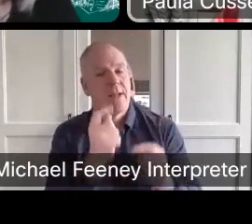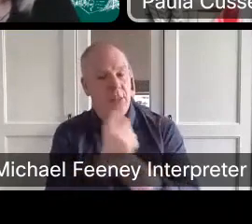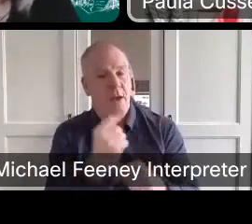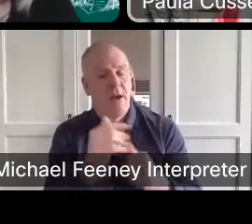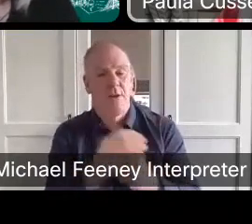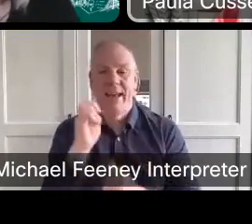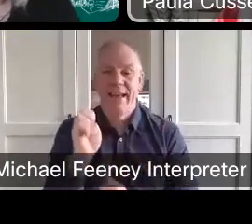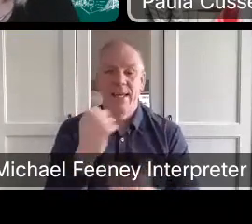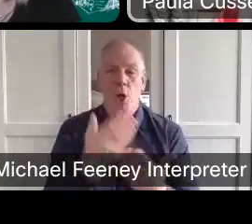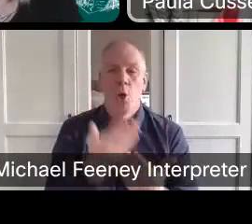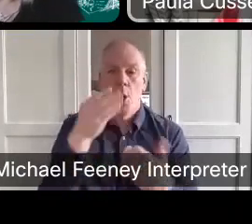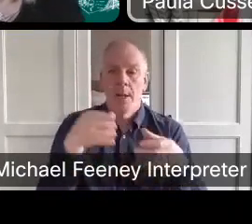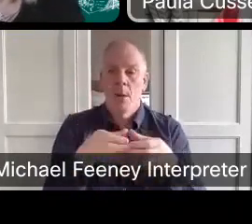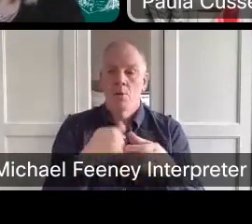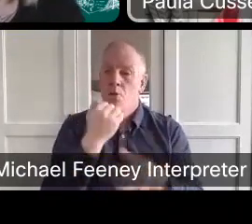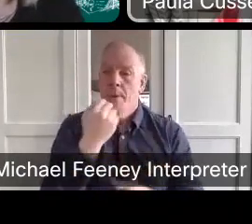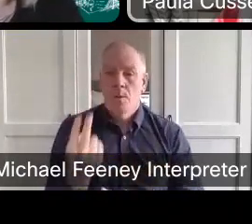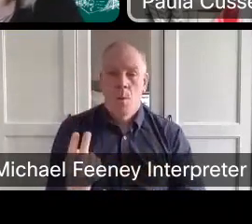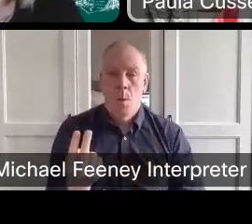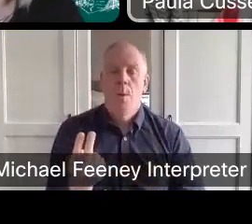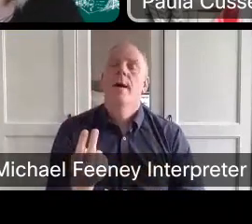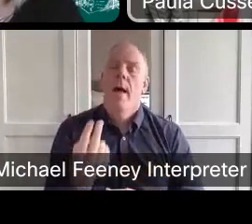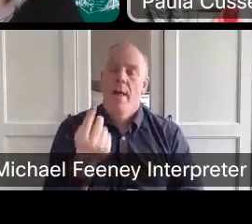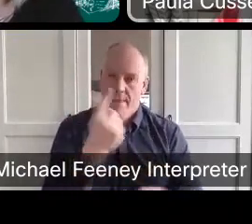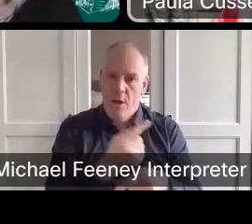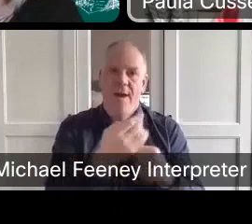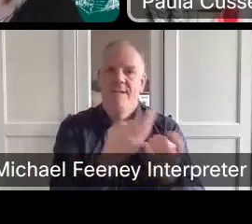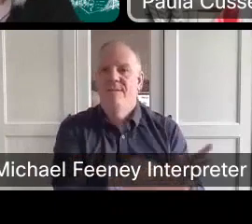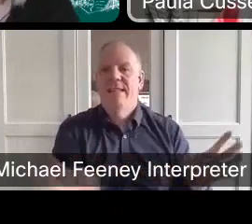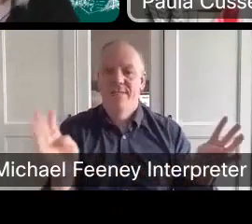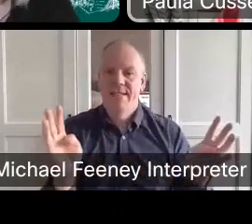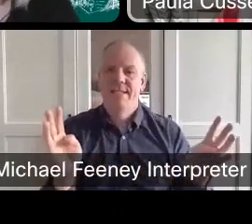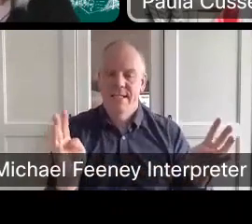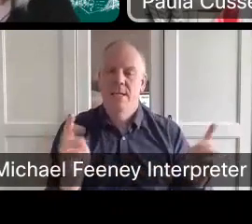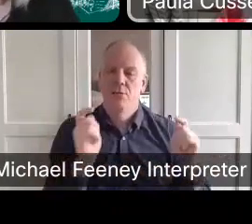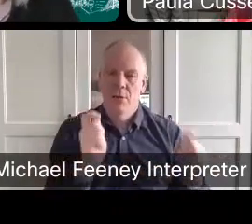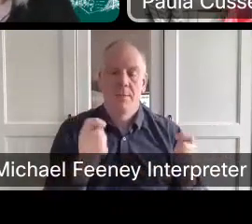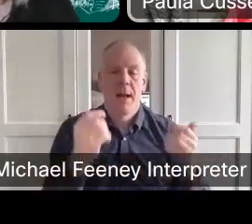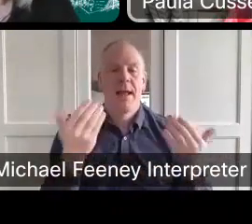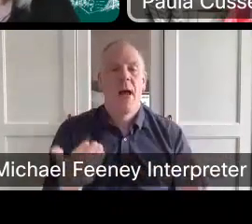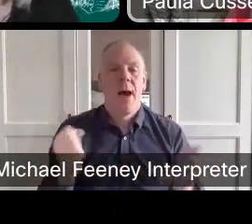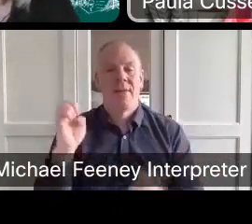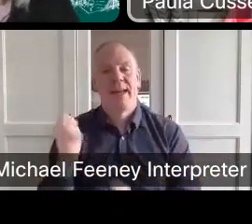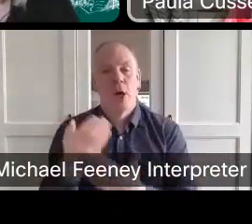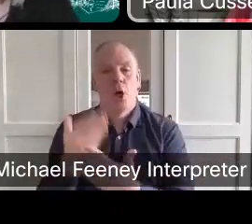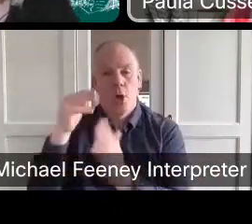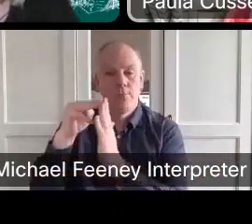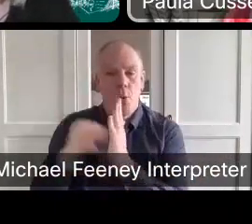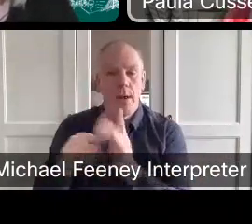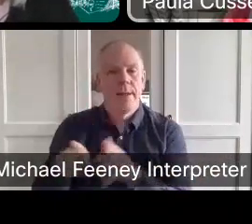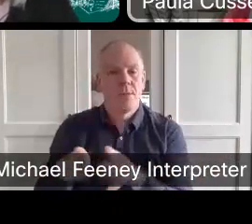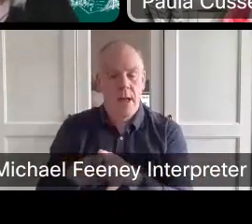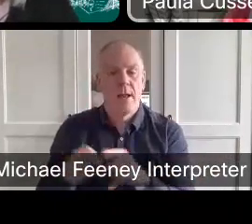e-learning module 2 at the moment, and it is included in our face-to-face training, but we are actually now developing an e-learning program on the